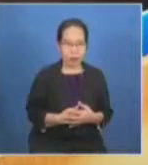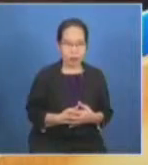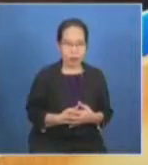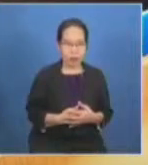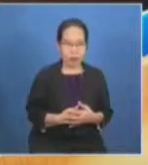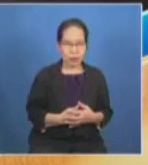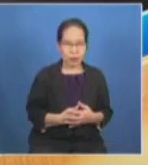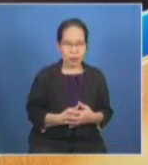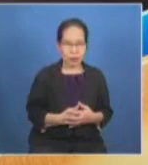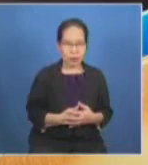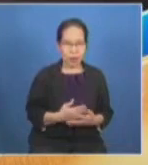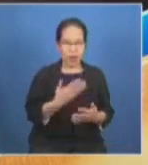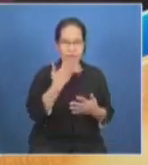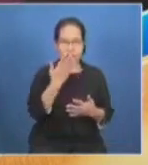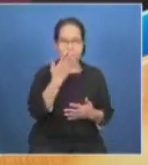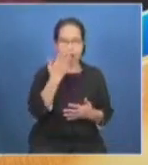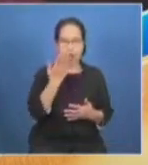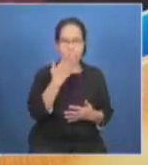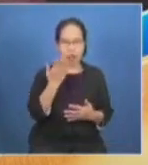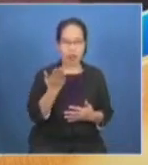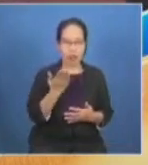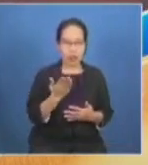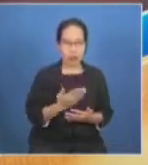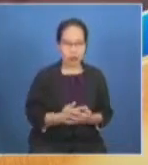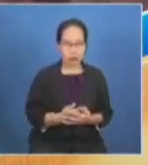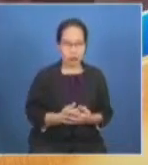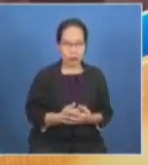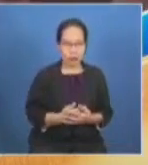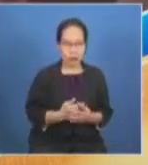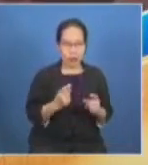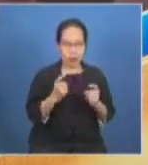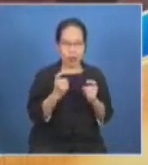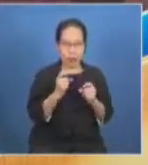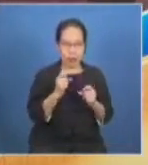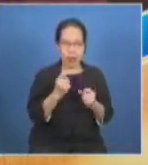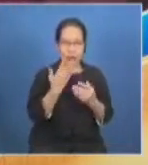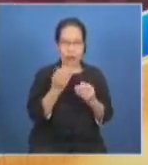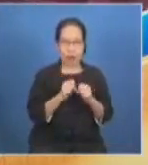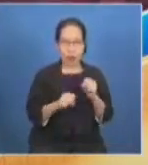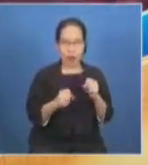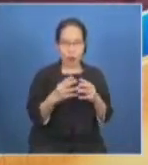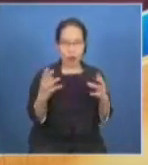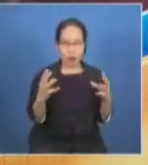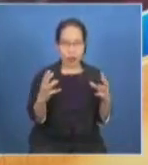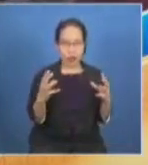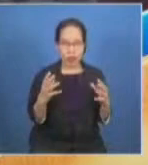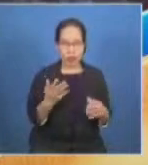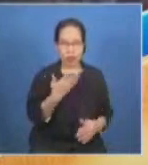Salamat po. Thank you so much. Salamat po.